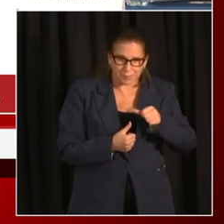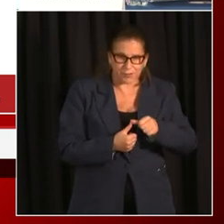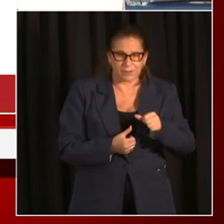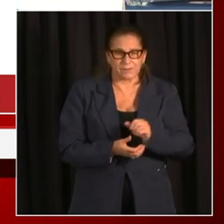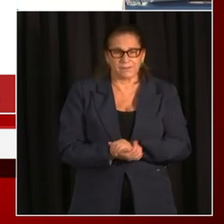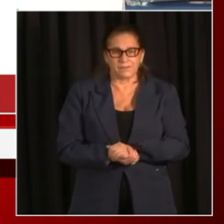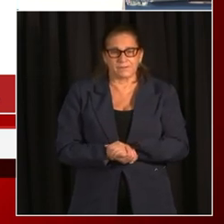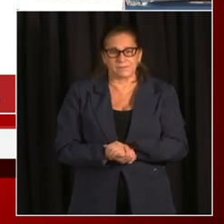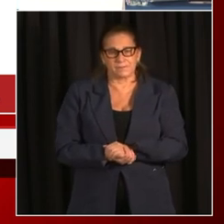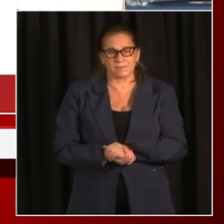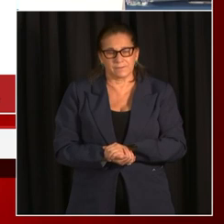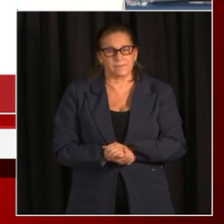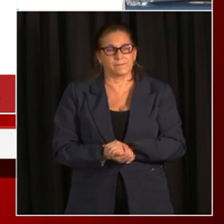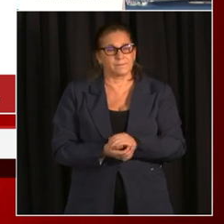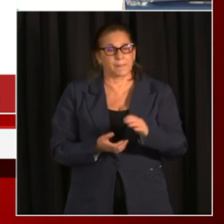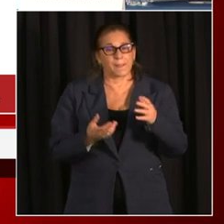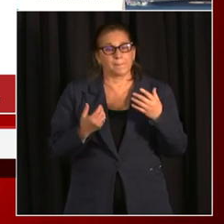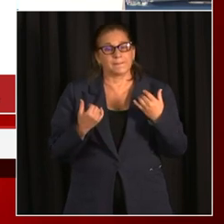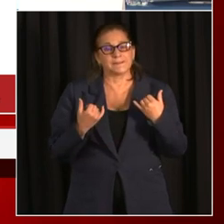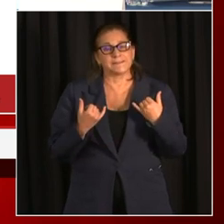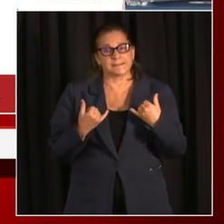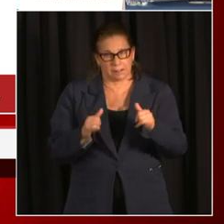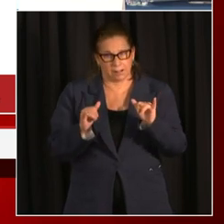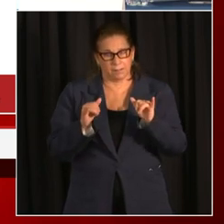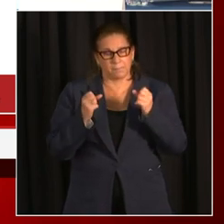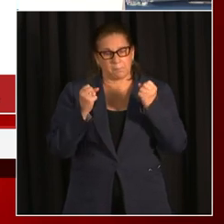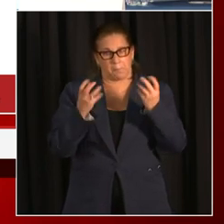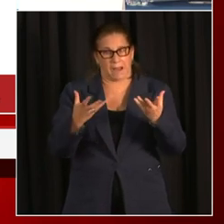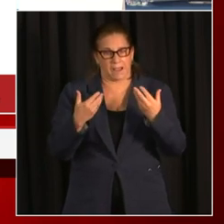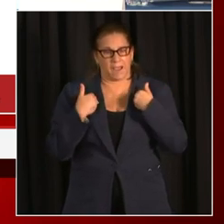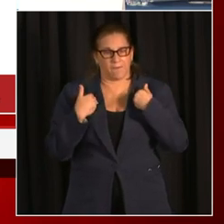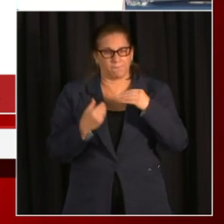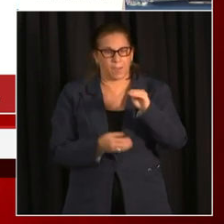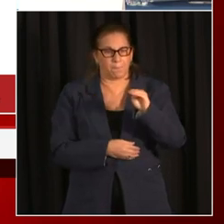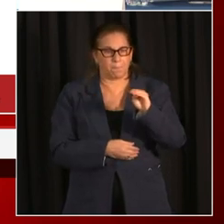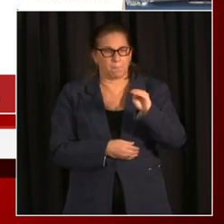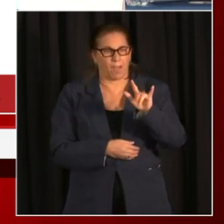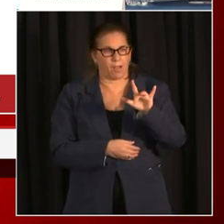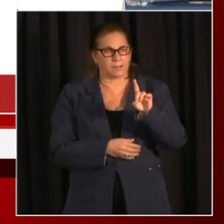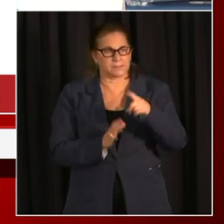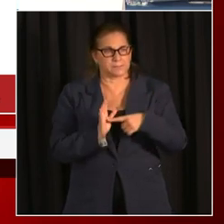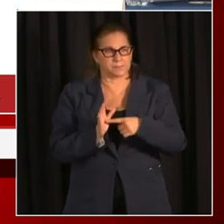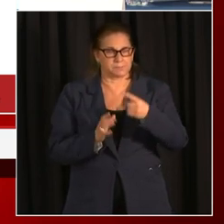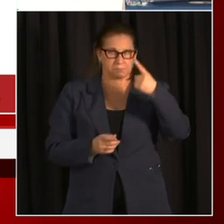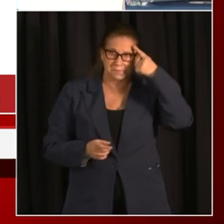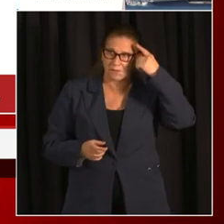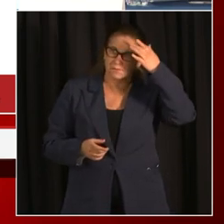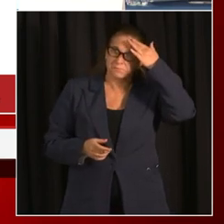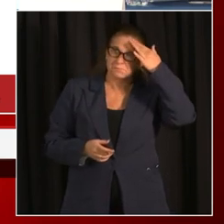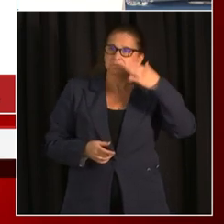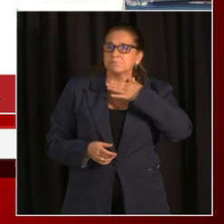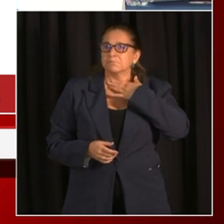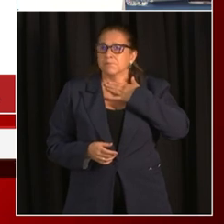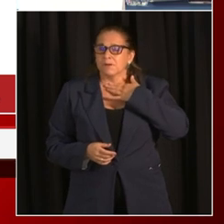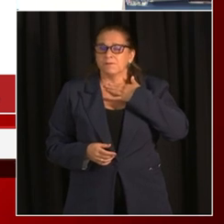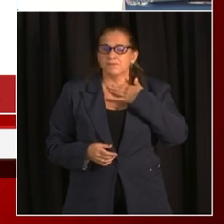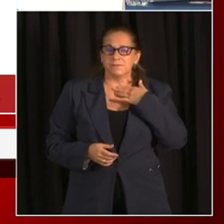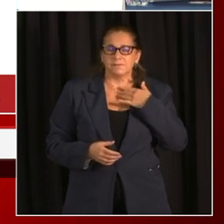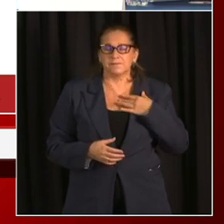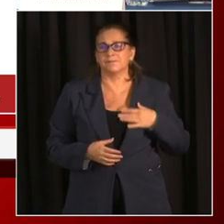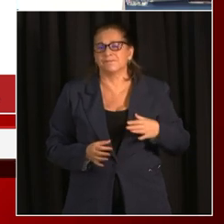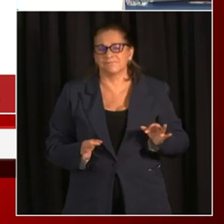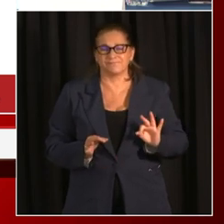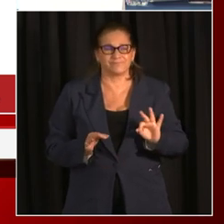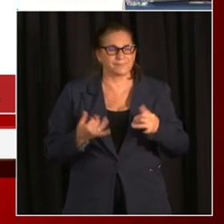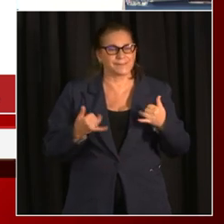still symptoms of COVID-19. And when you have these mild symptoms and you have planned social engagements, you need to cancel those